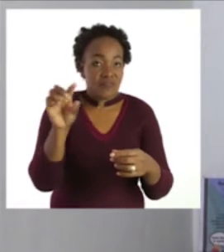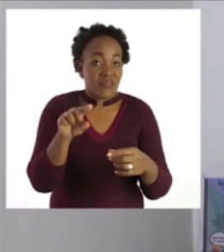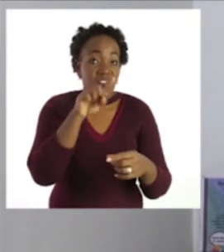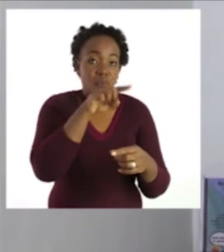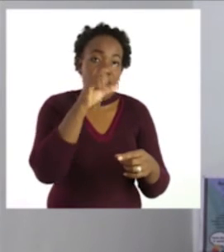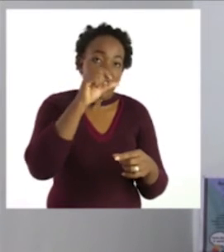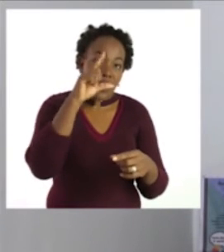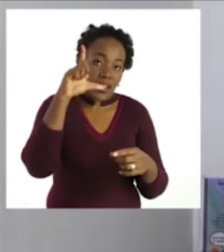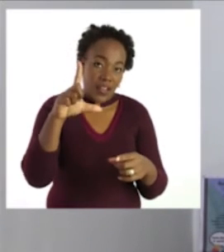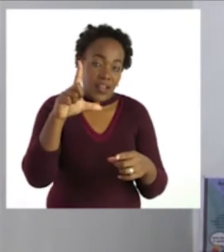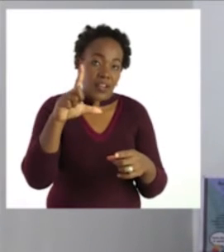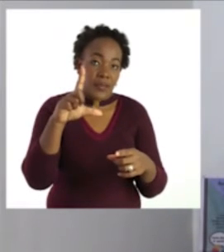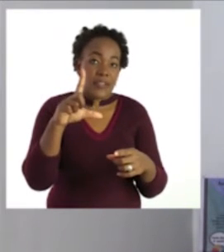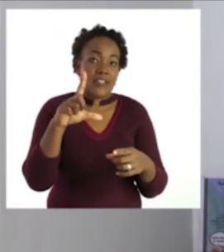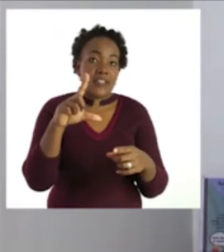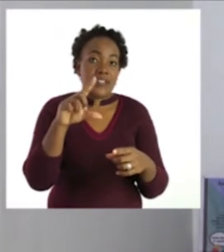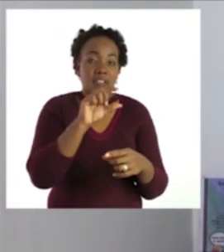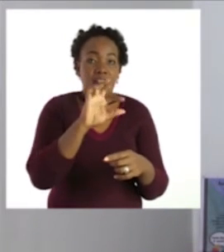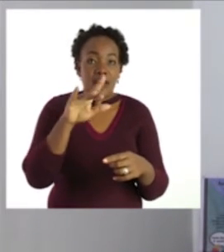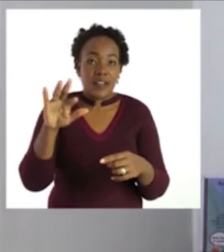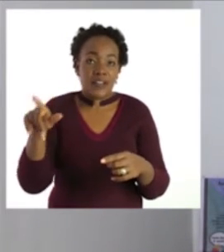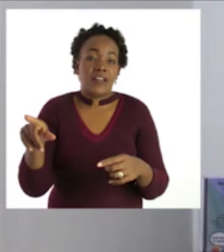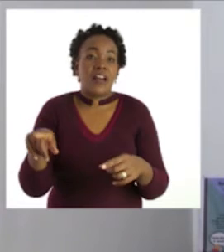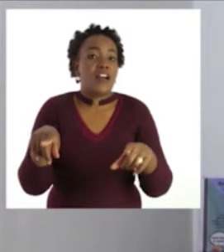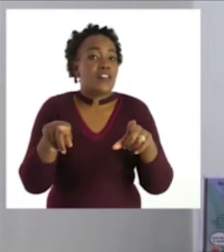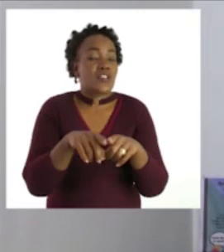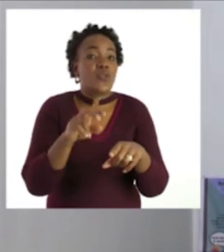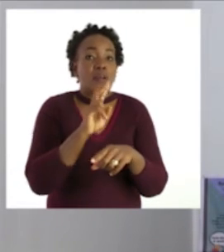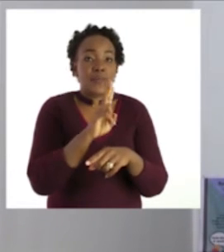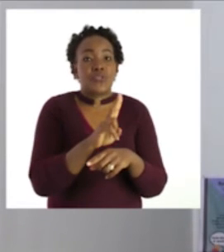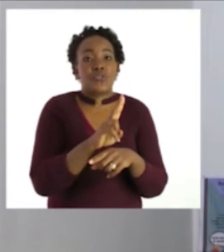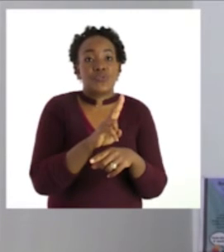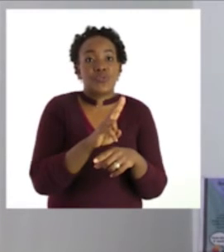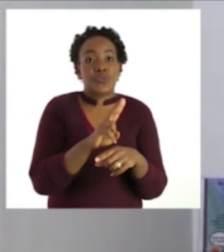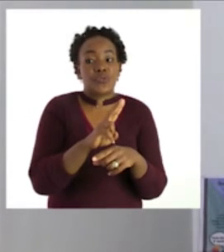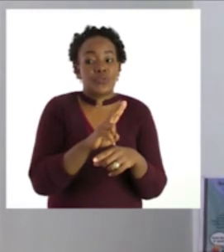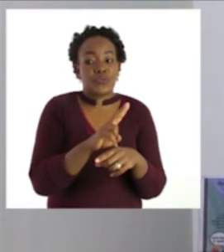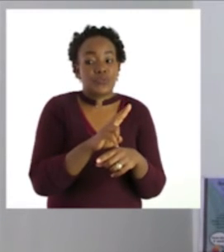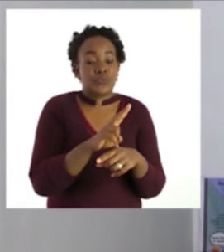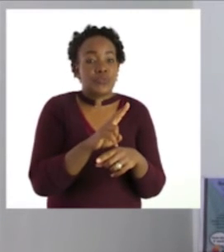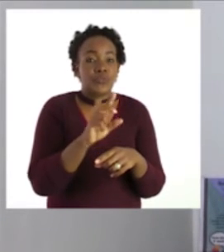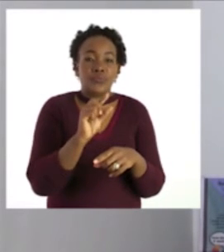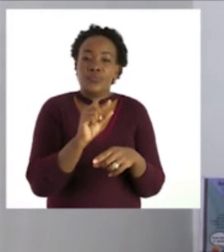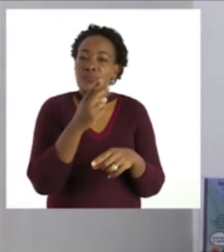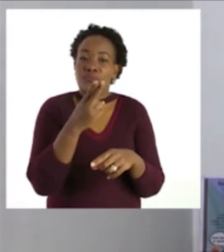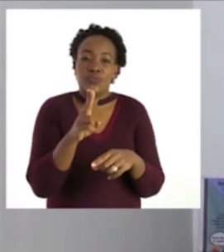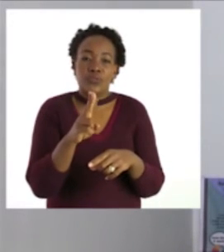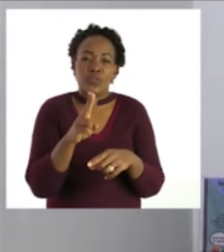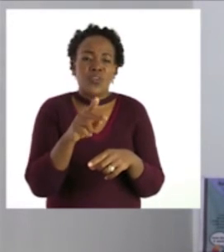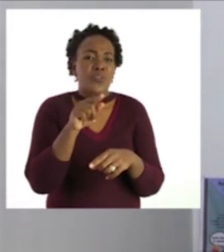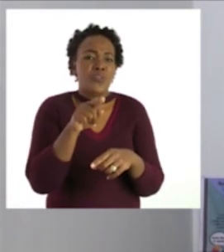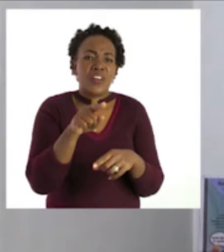letter. I can also do the second one with you. We have words like